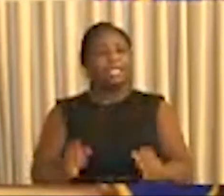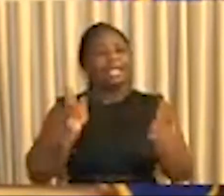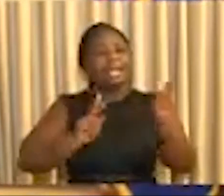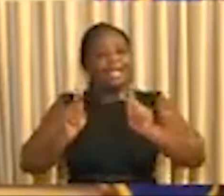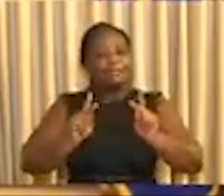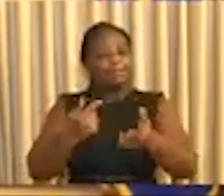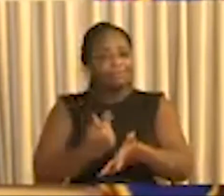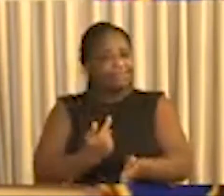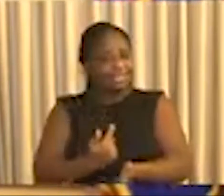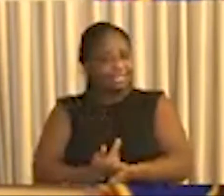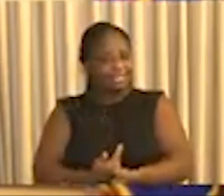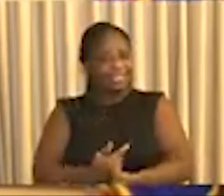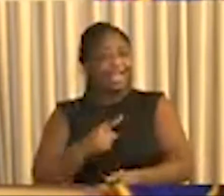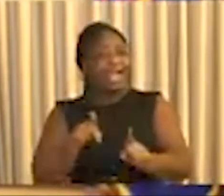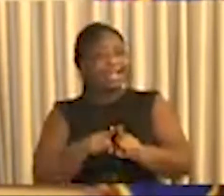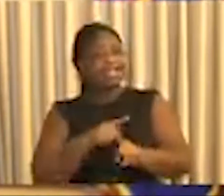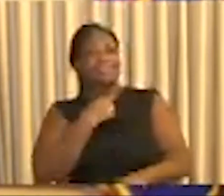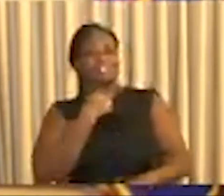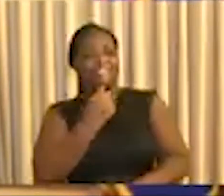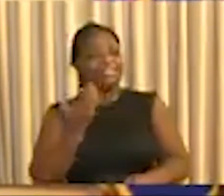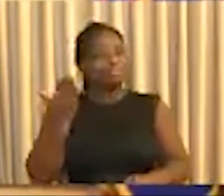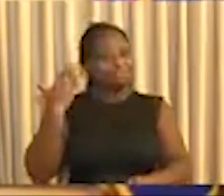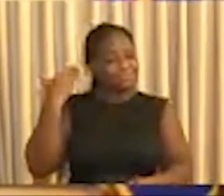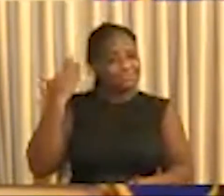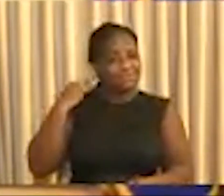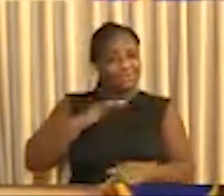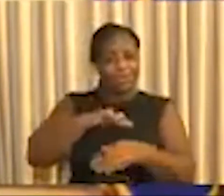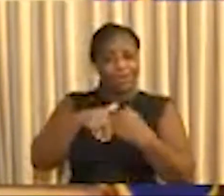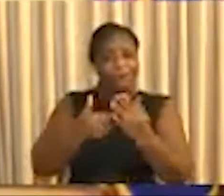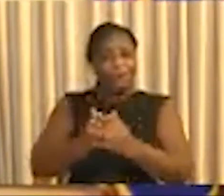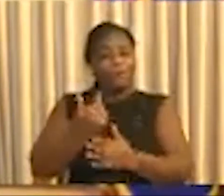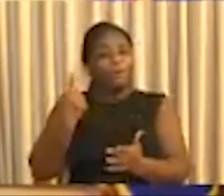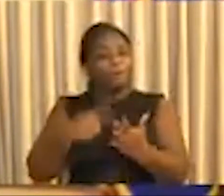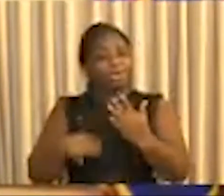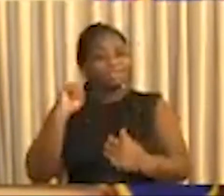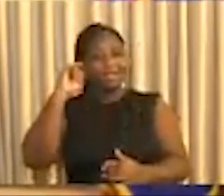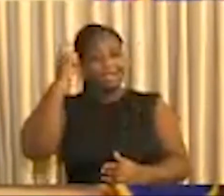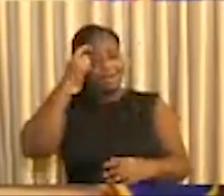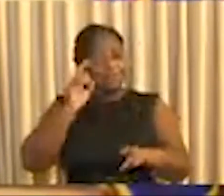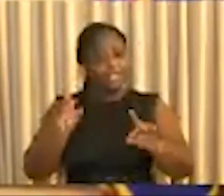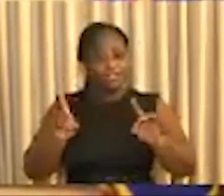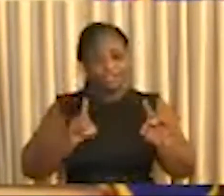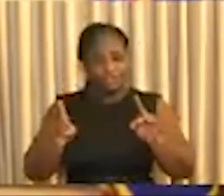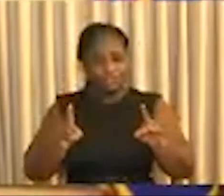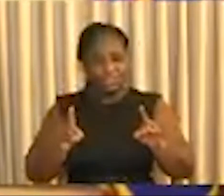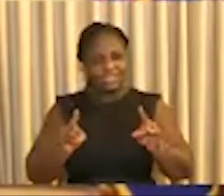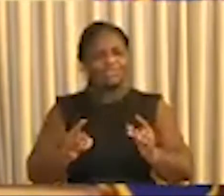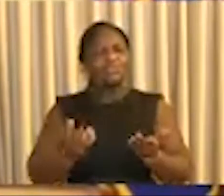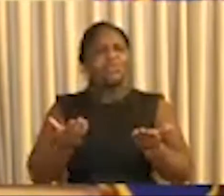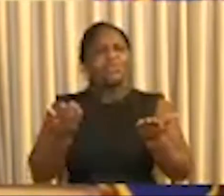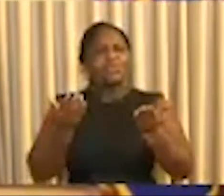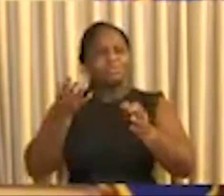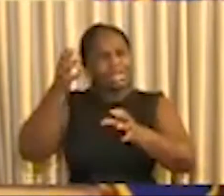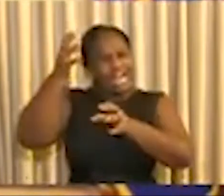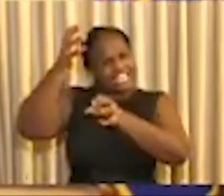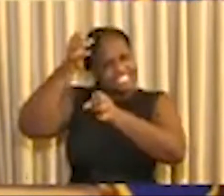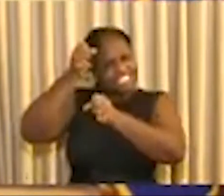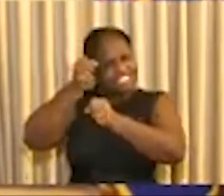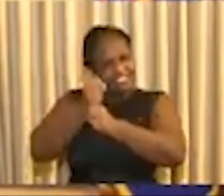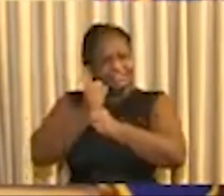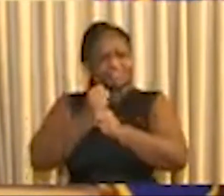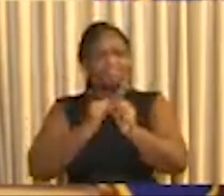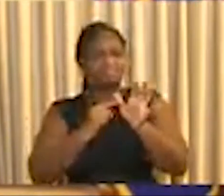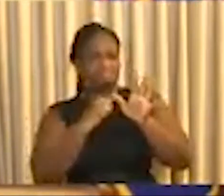Fellow Ghanaians, as I have said before, all that government is doing is intended to achieve five